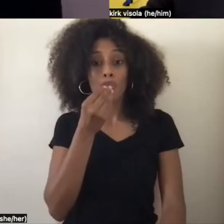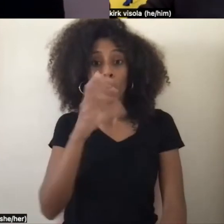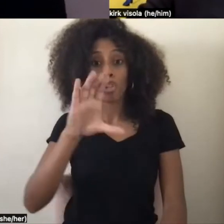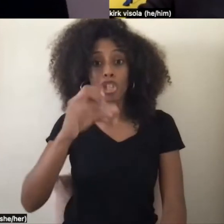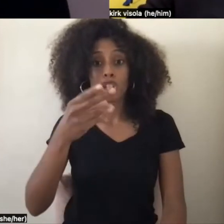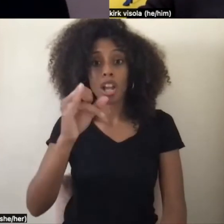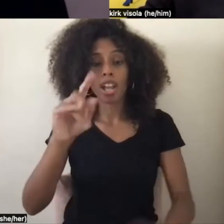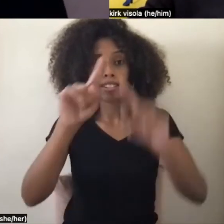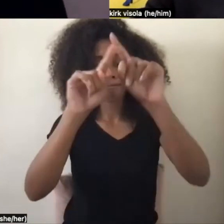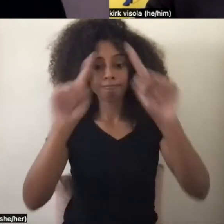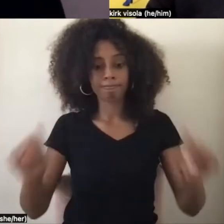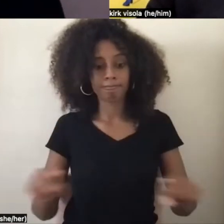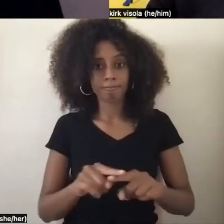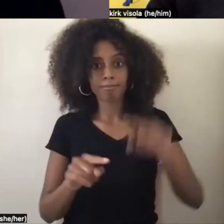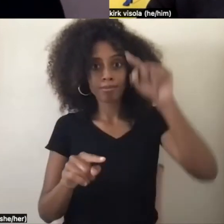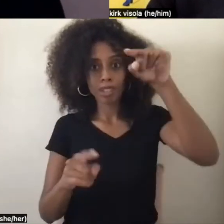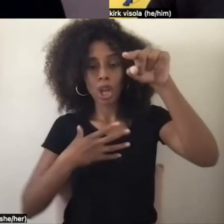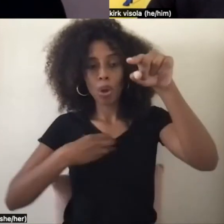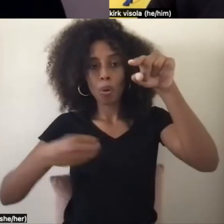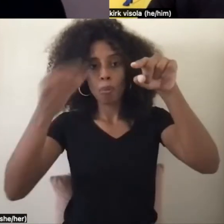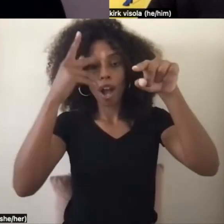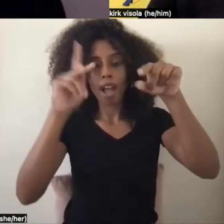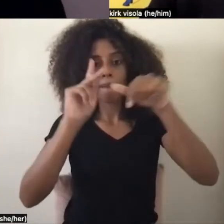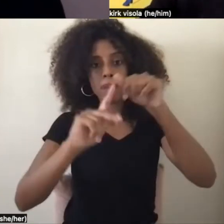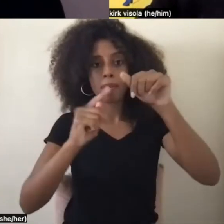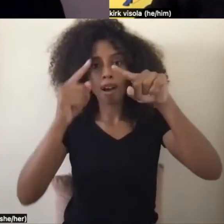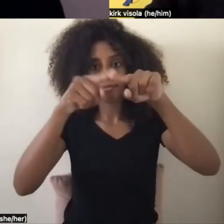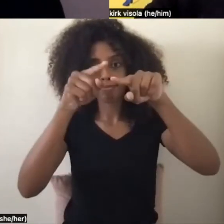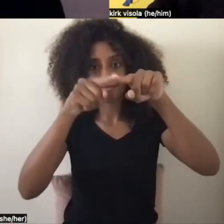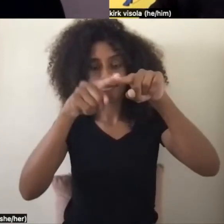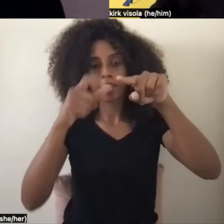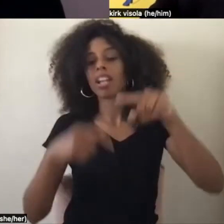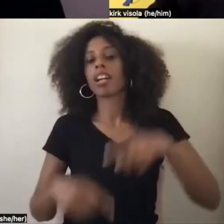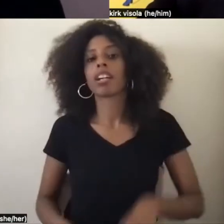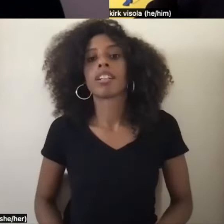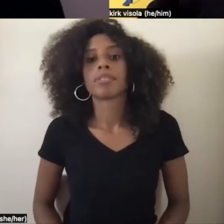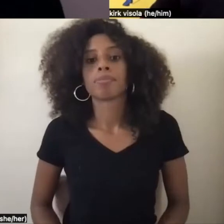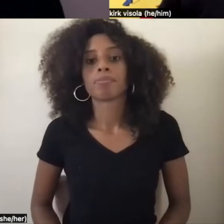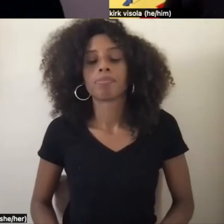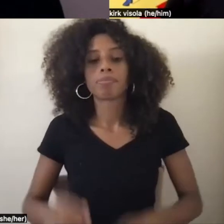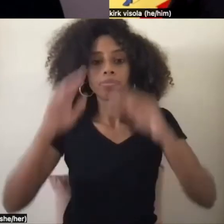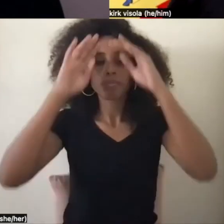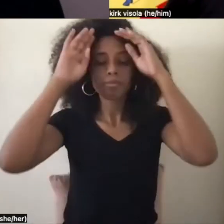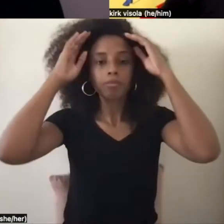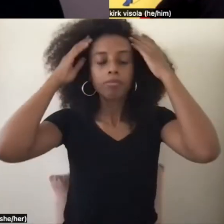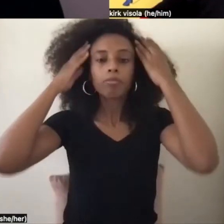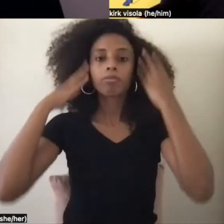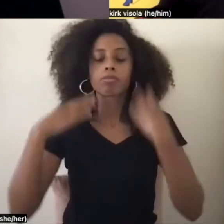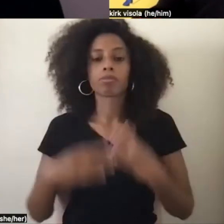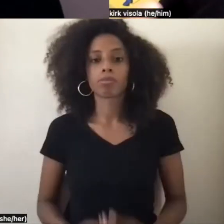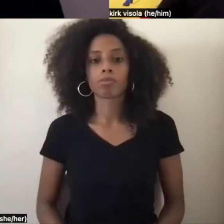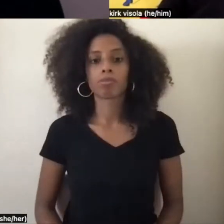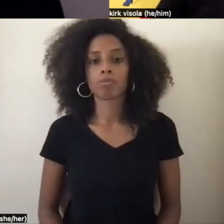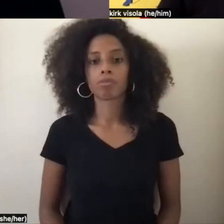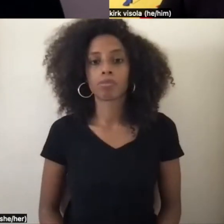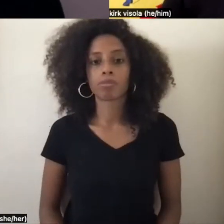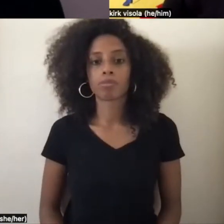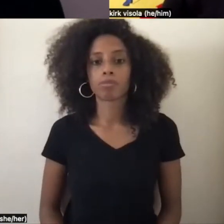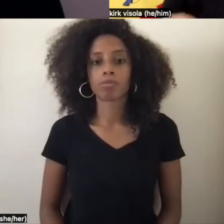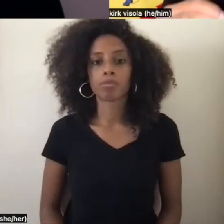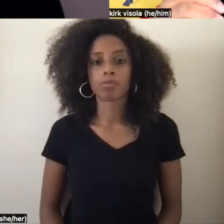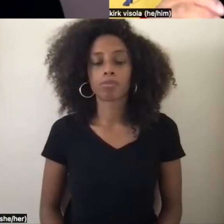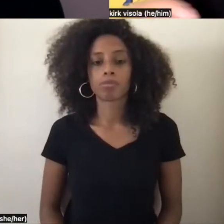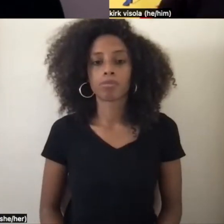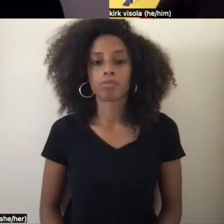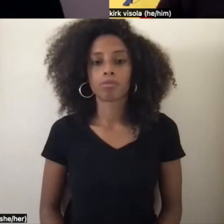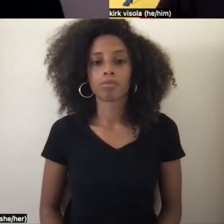them? They run a majority of congressional seats,